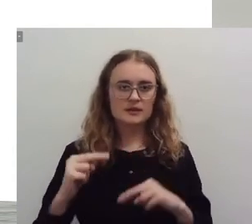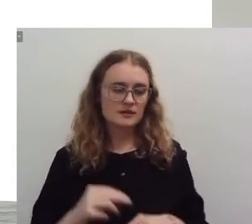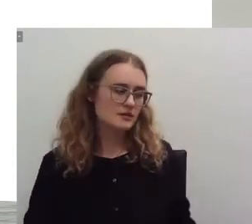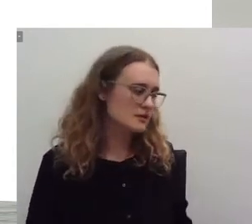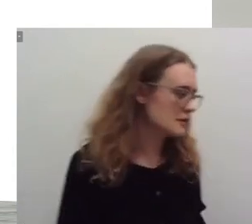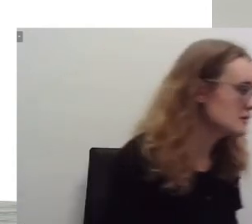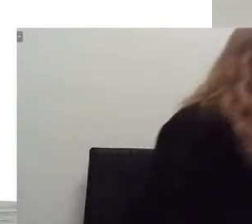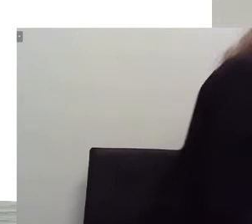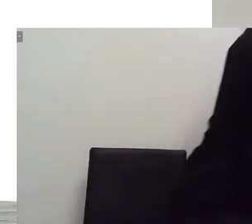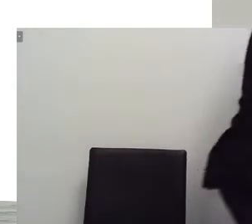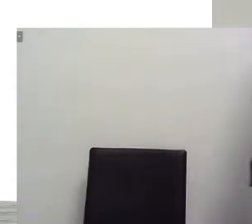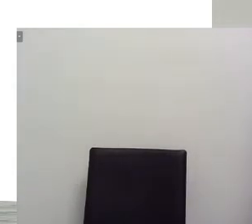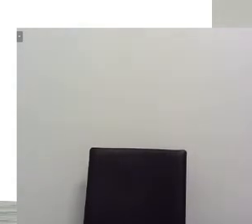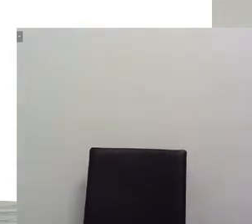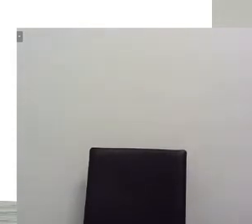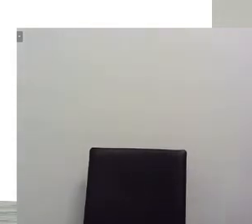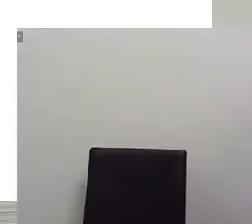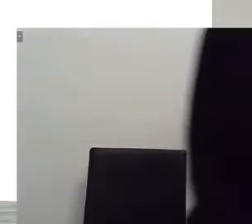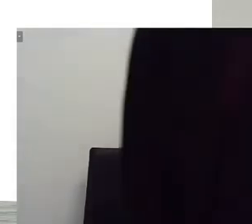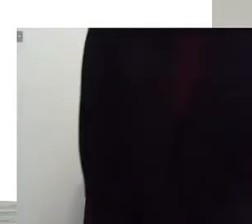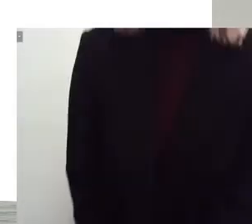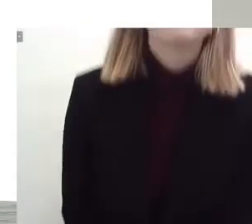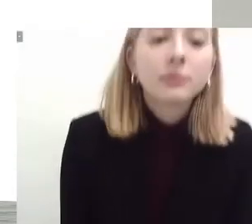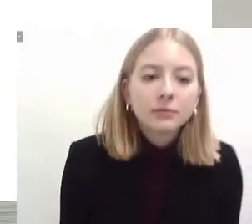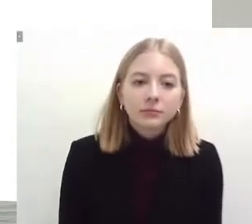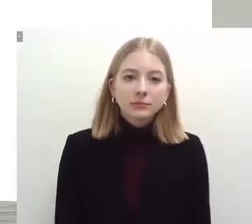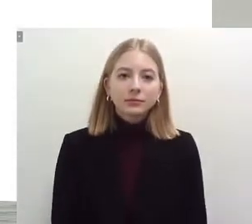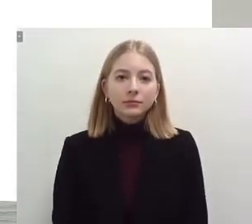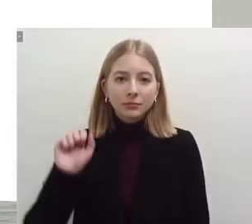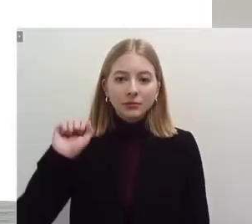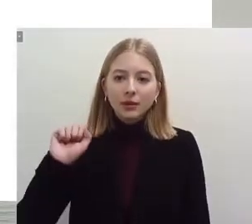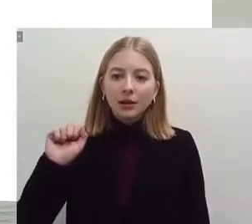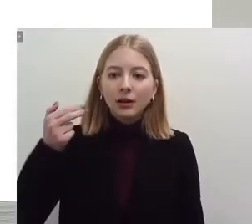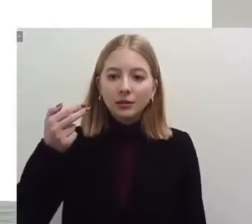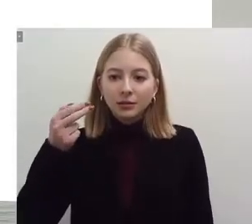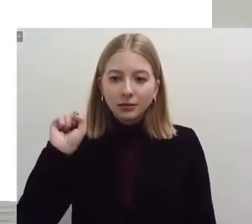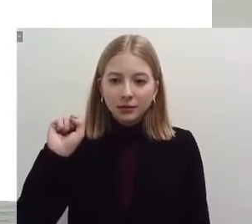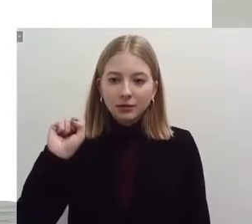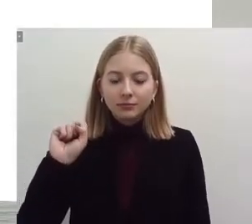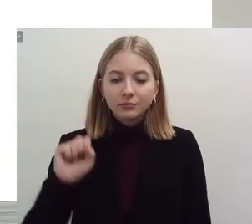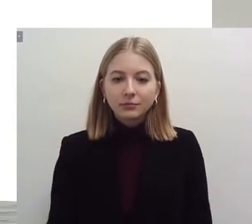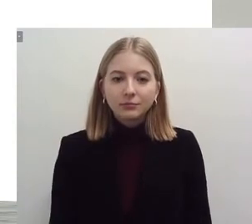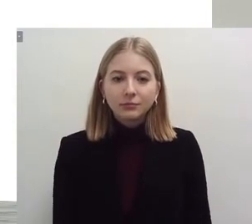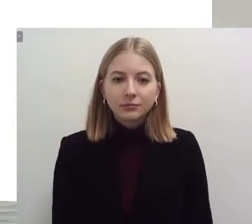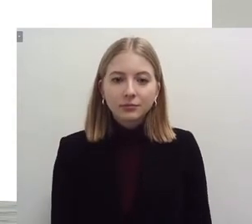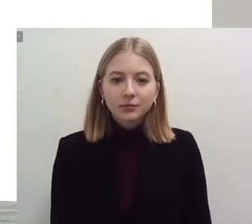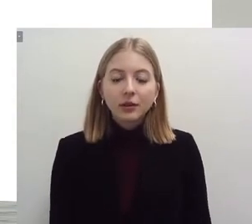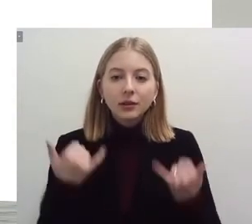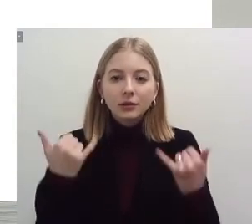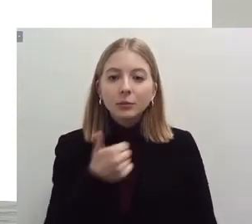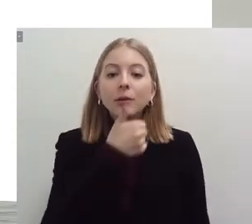curious from your perspective, is there some example of resistance that you want to share with us?